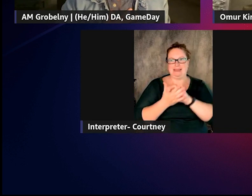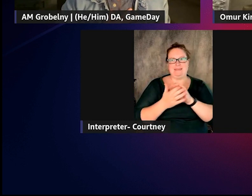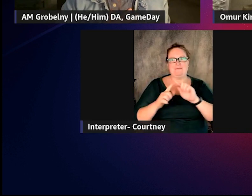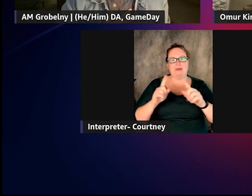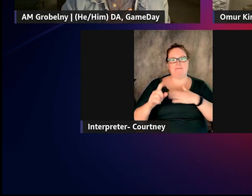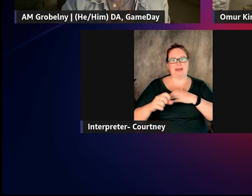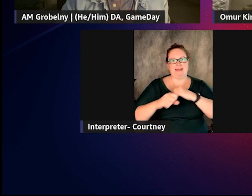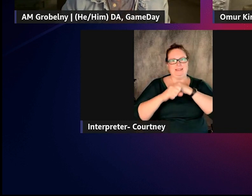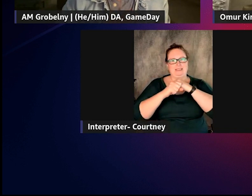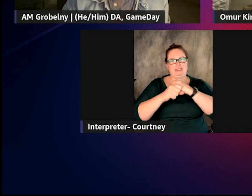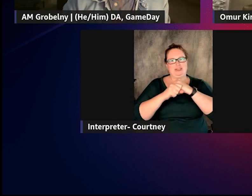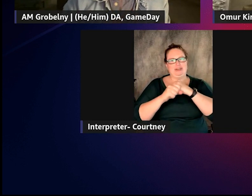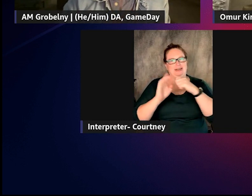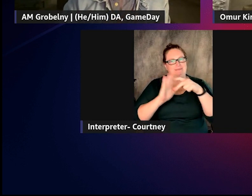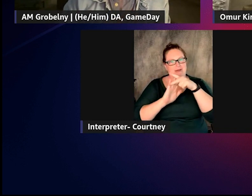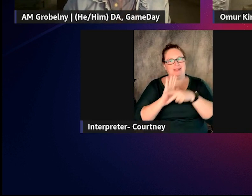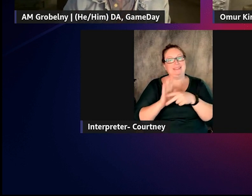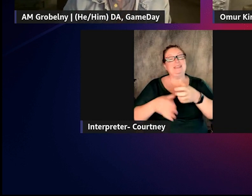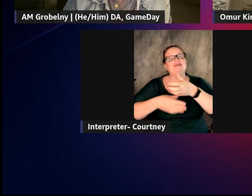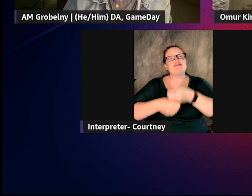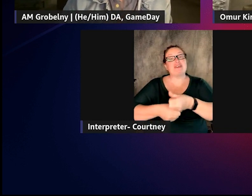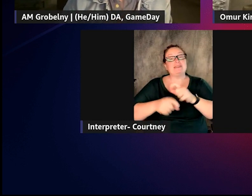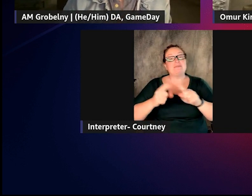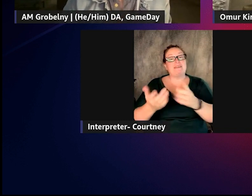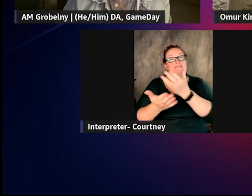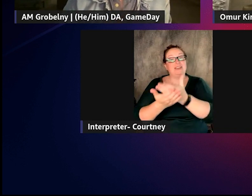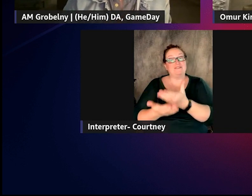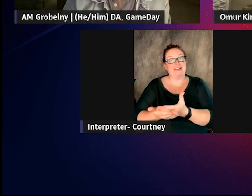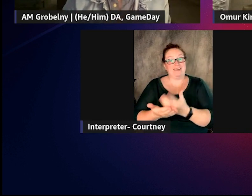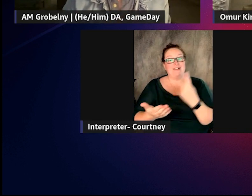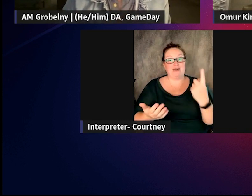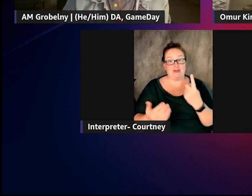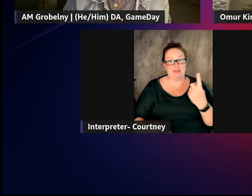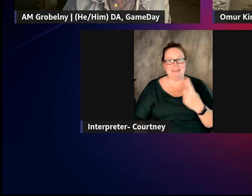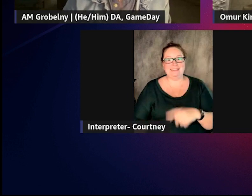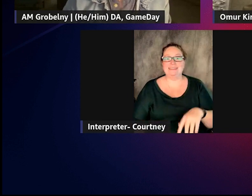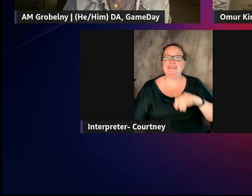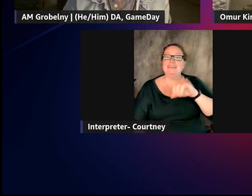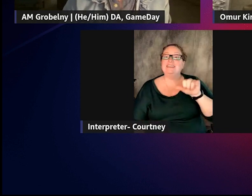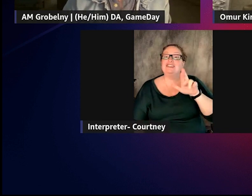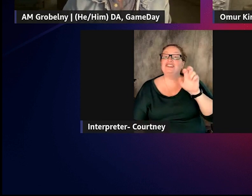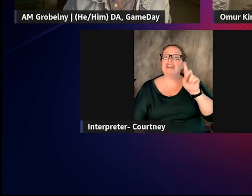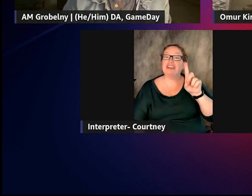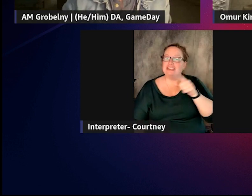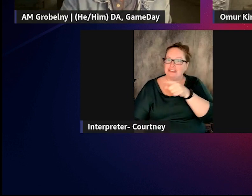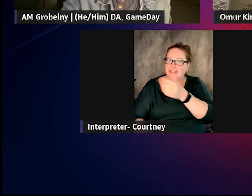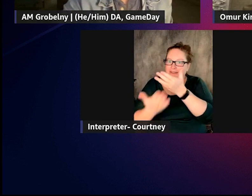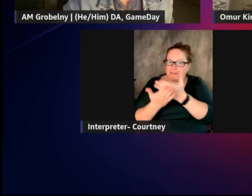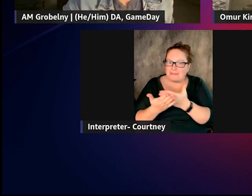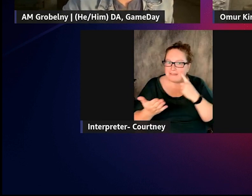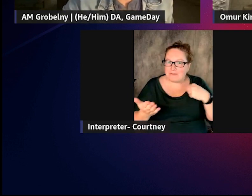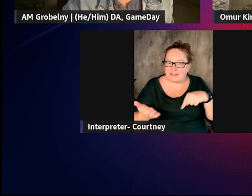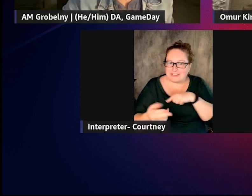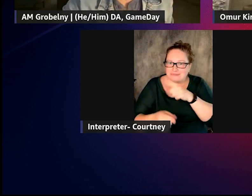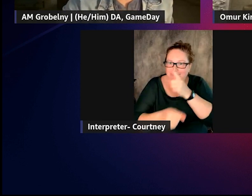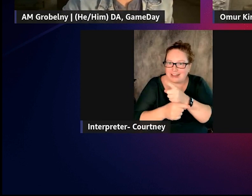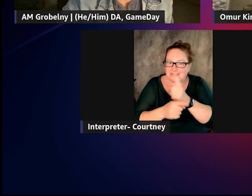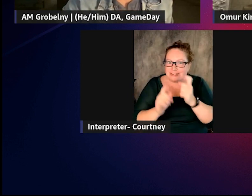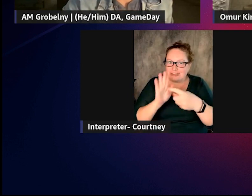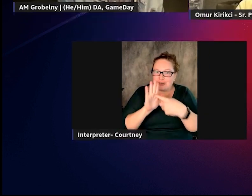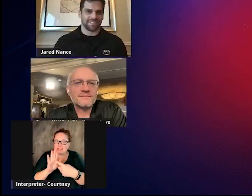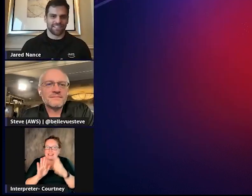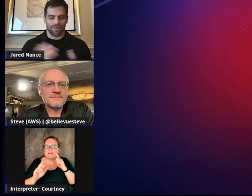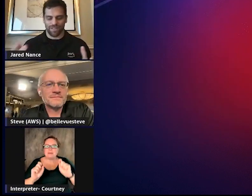be trust but verify always. So, always. Jared, you're going to verify for us, right? You're Yeah, actually going to show definitely. us. Let me get your I screen would-